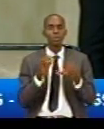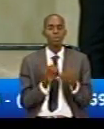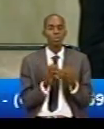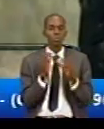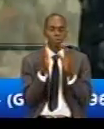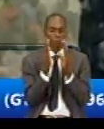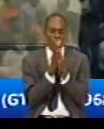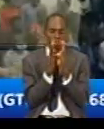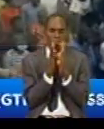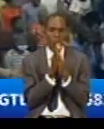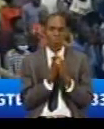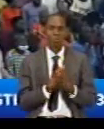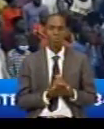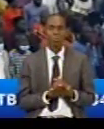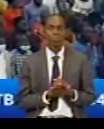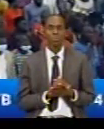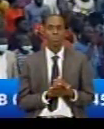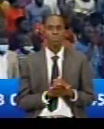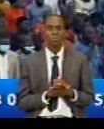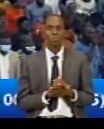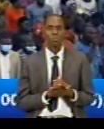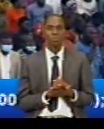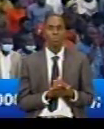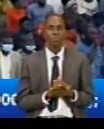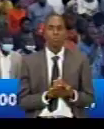prayer. Brethren,